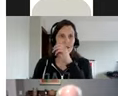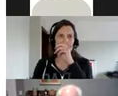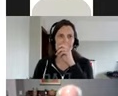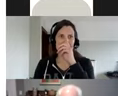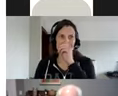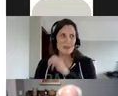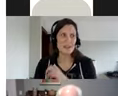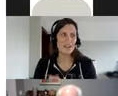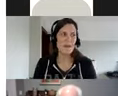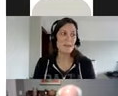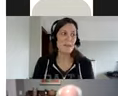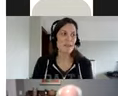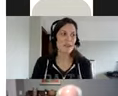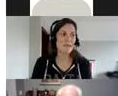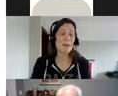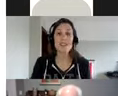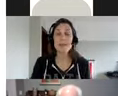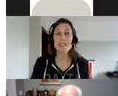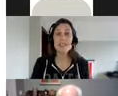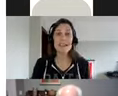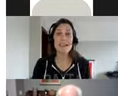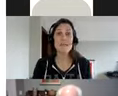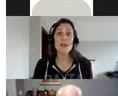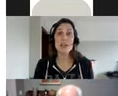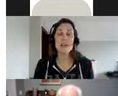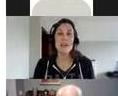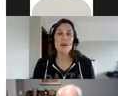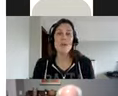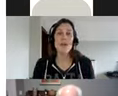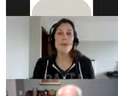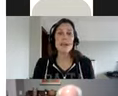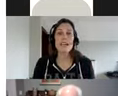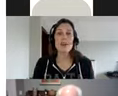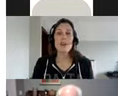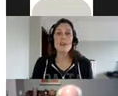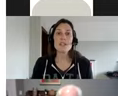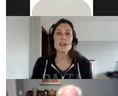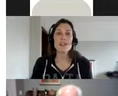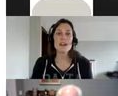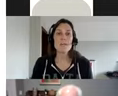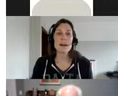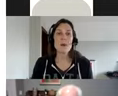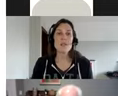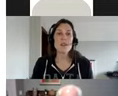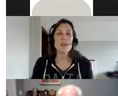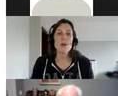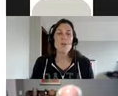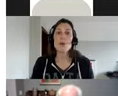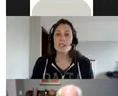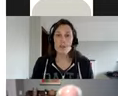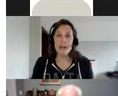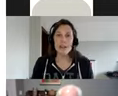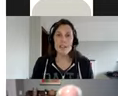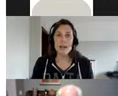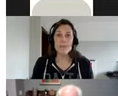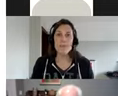here are a couple examples of maps that people have sent me just in the last month, where we had to have a conversation about what